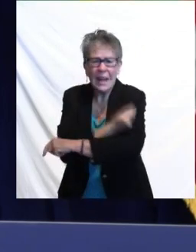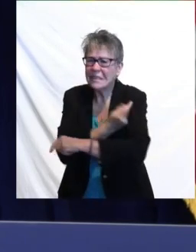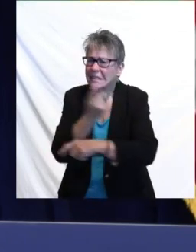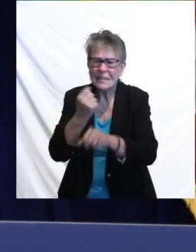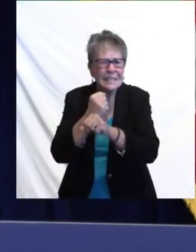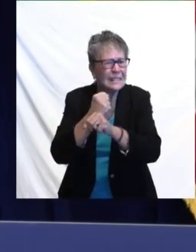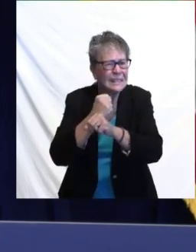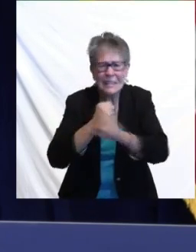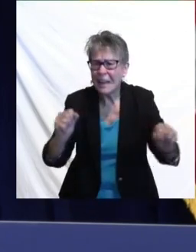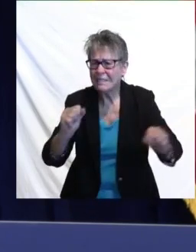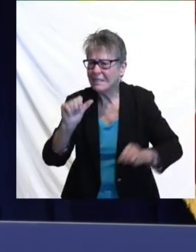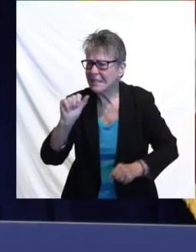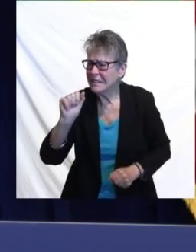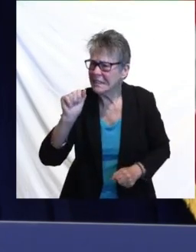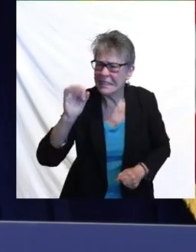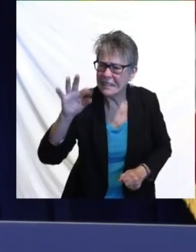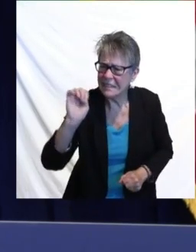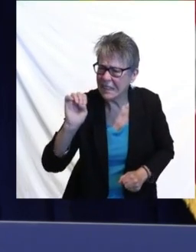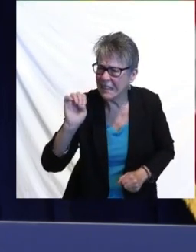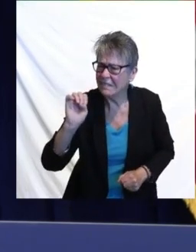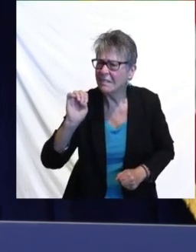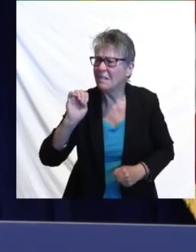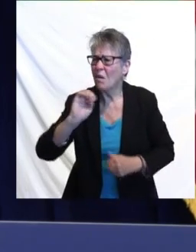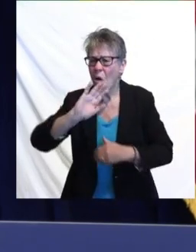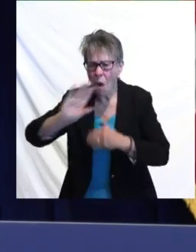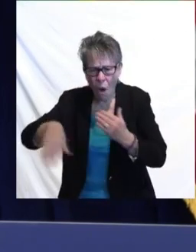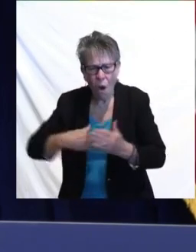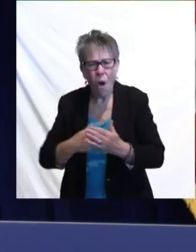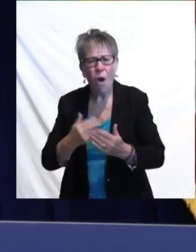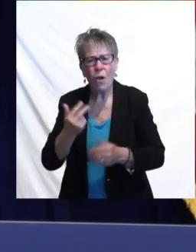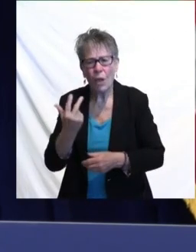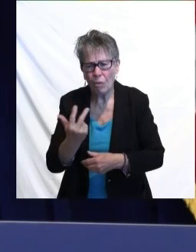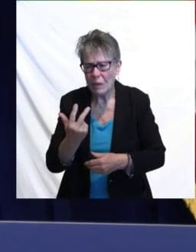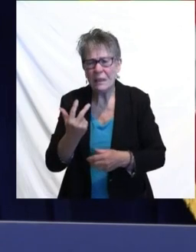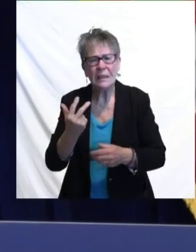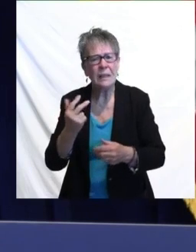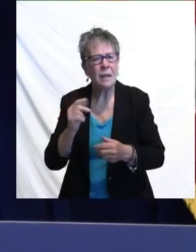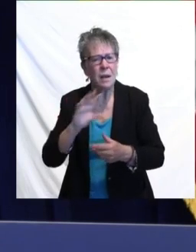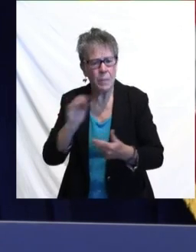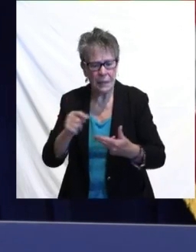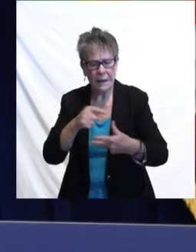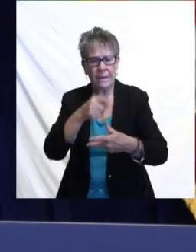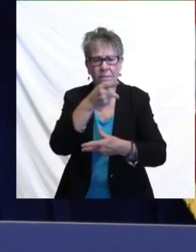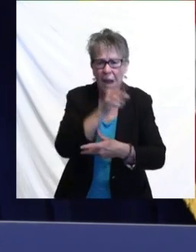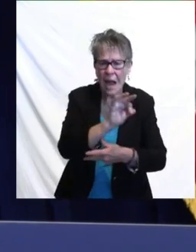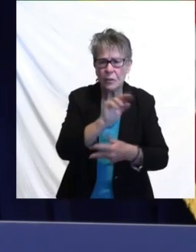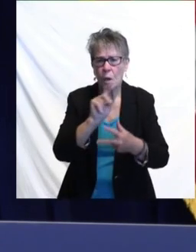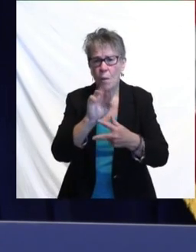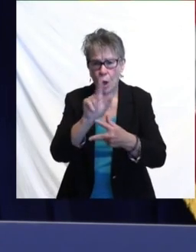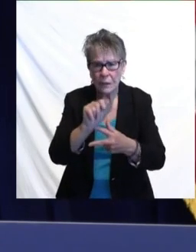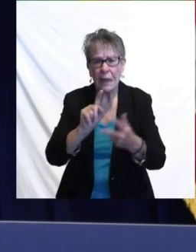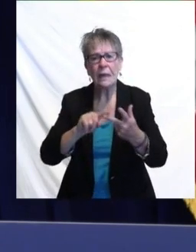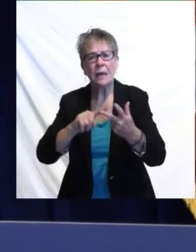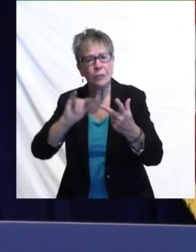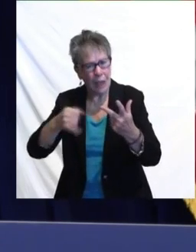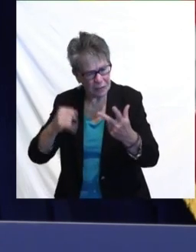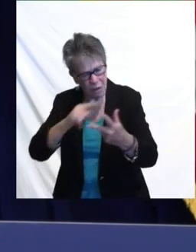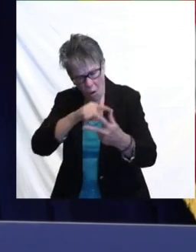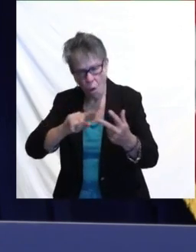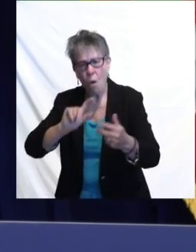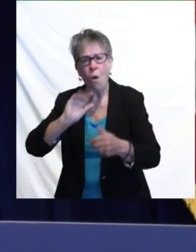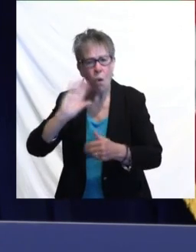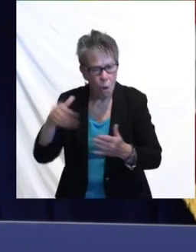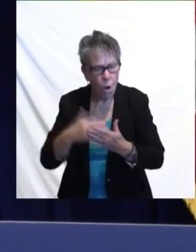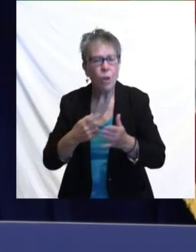time. Lastly, to enjoy the holidays with loved ones and friends and avoid putting